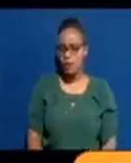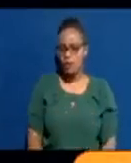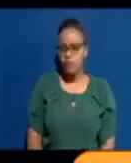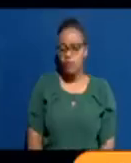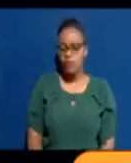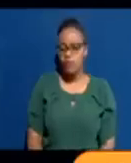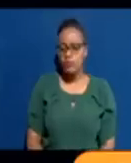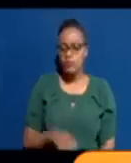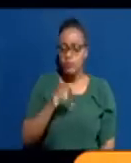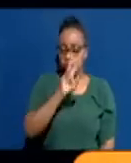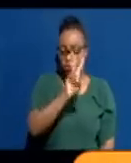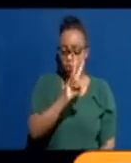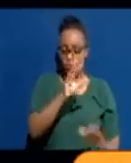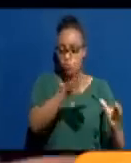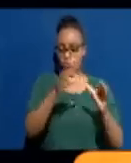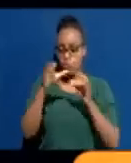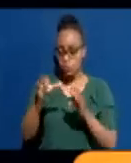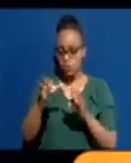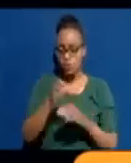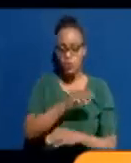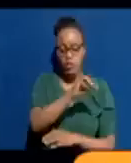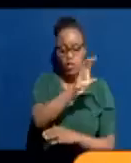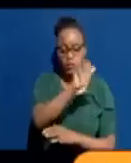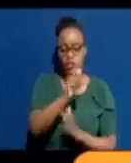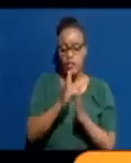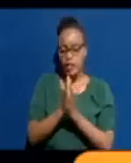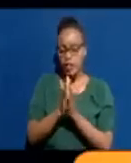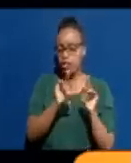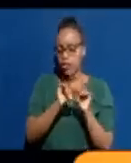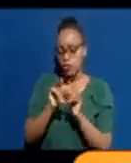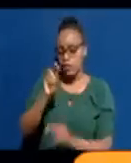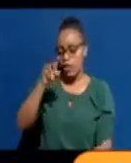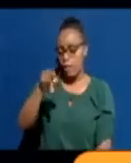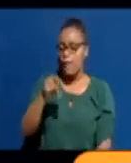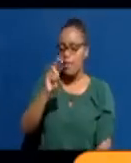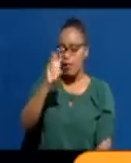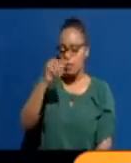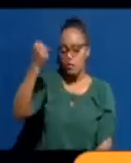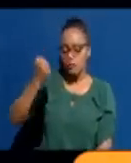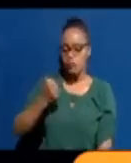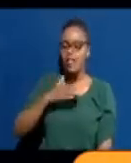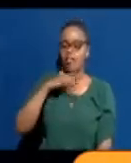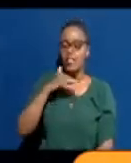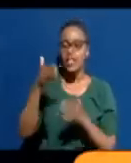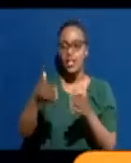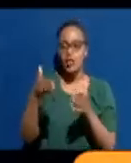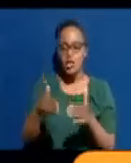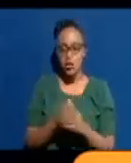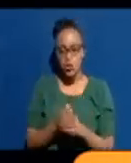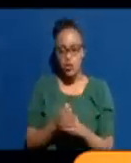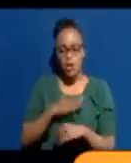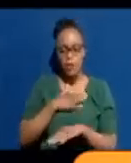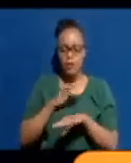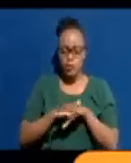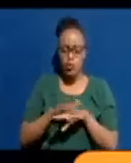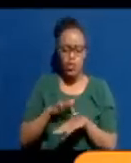camp mbili ya mjumbe na MCA amedungwa kisu ameaga sahi. I was in a very